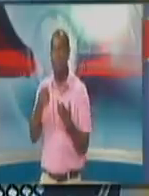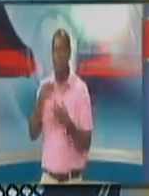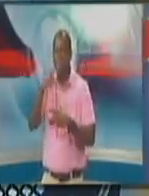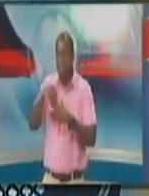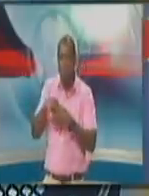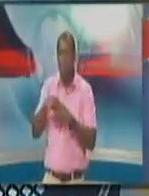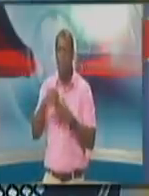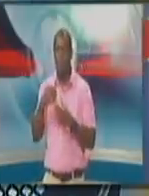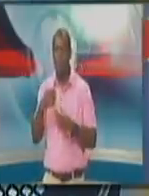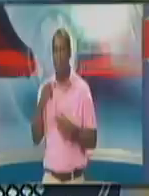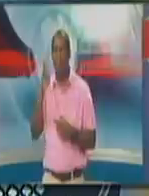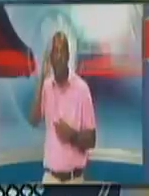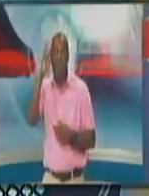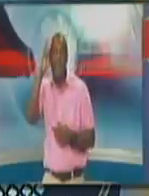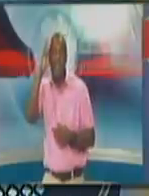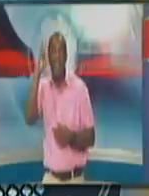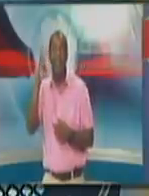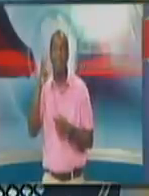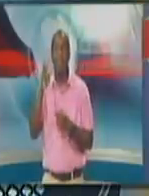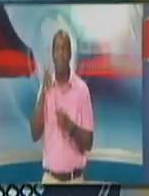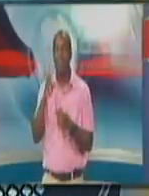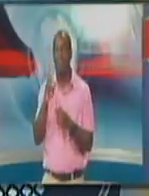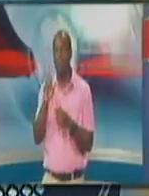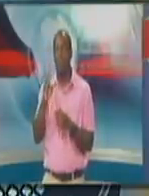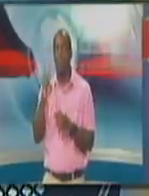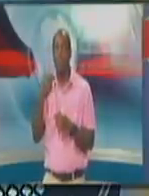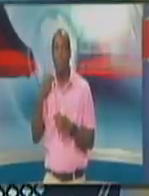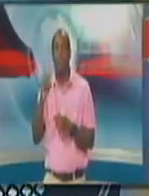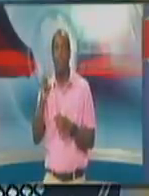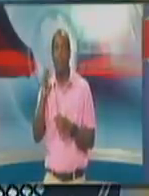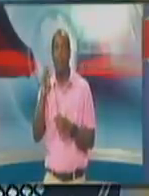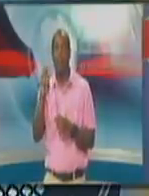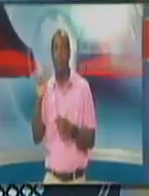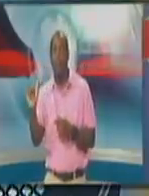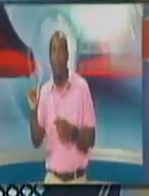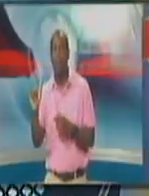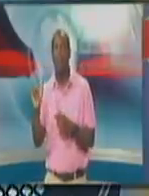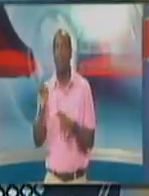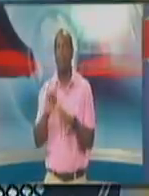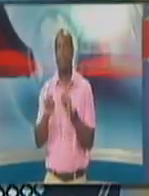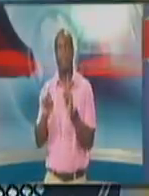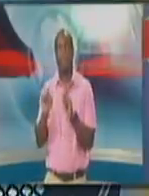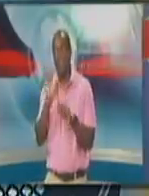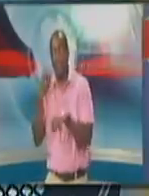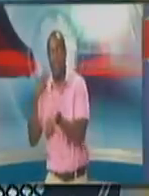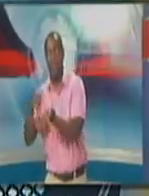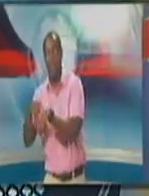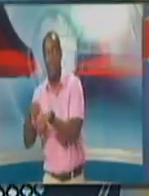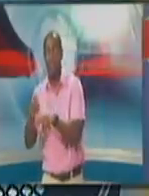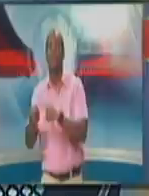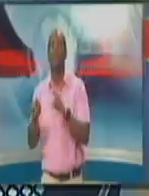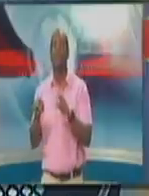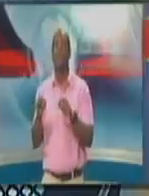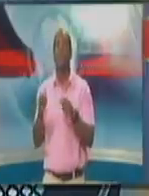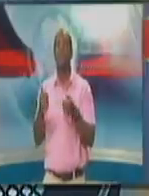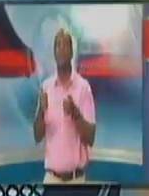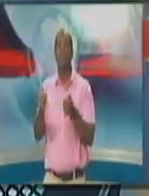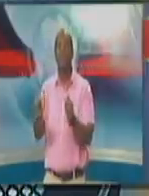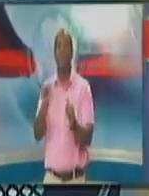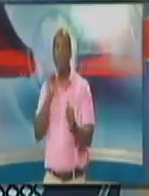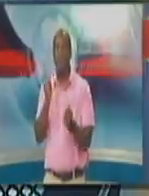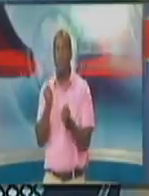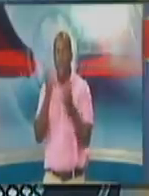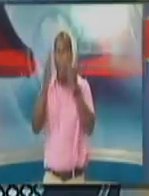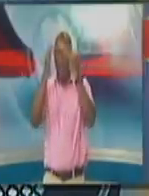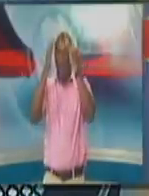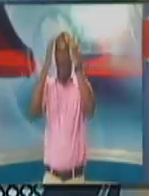my peace of mind and to not allow myself to be overwhelmed by the circumstances or to be overly tired, because